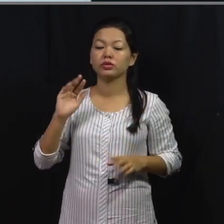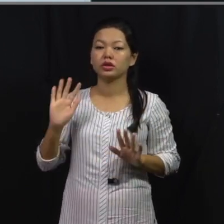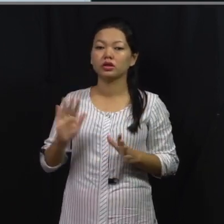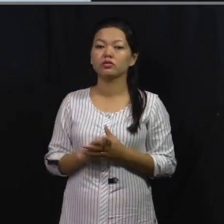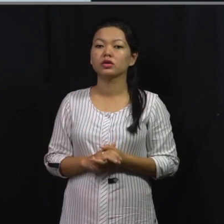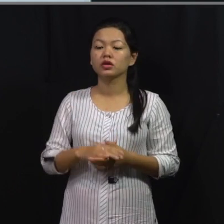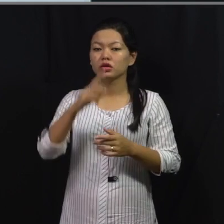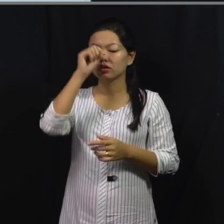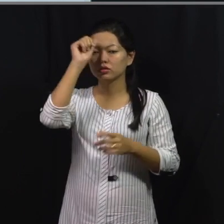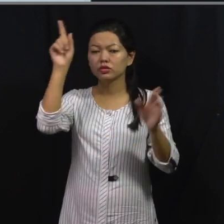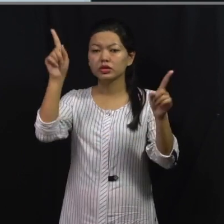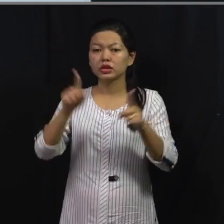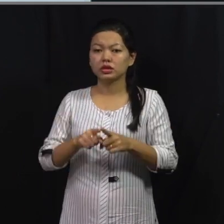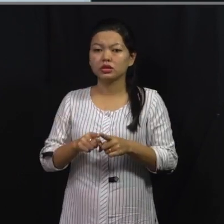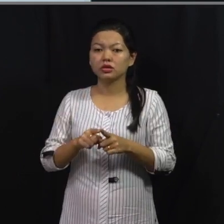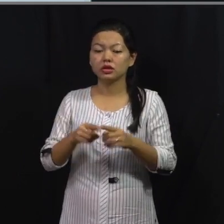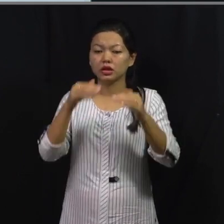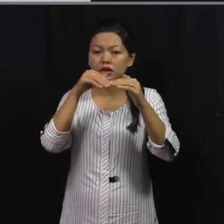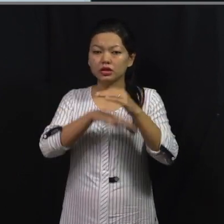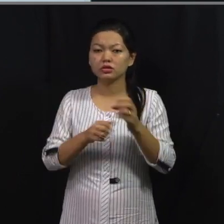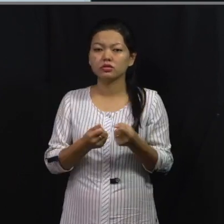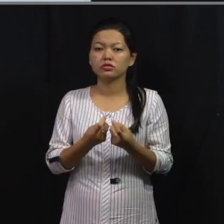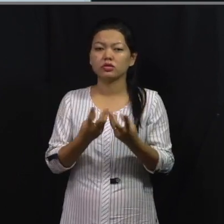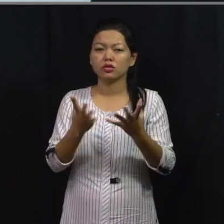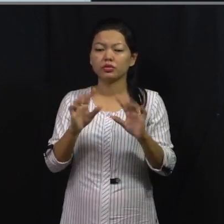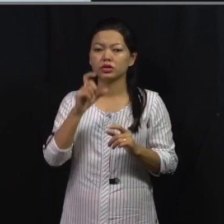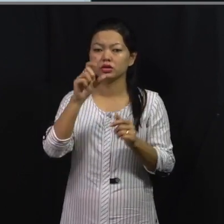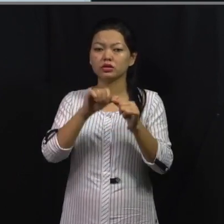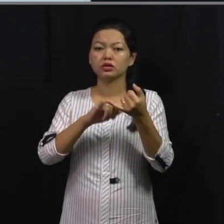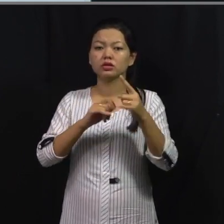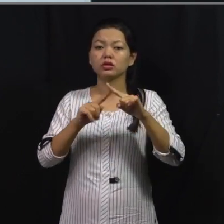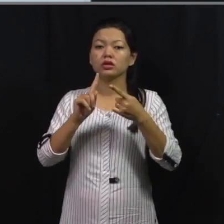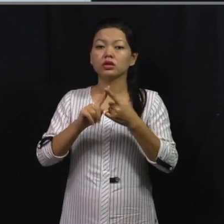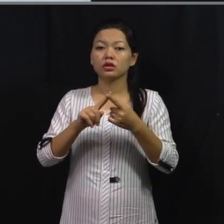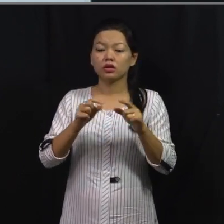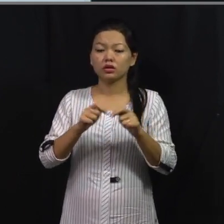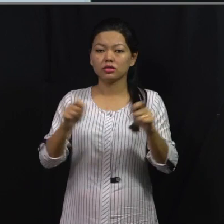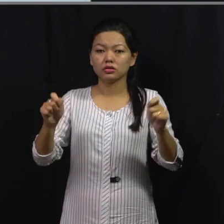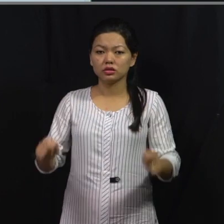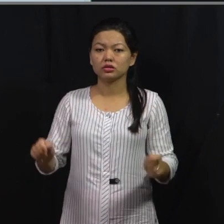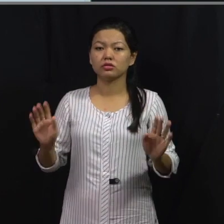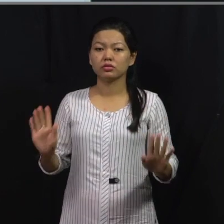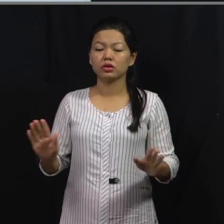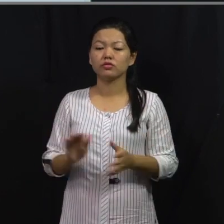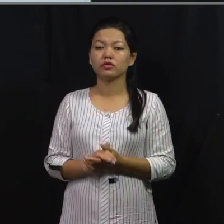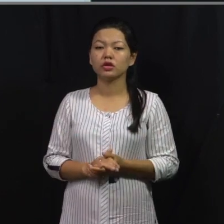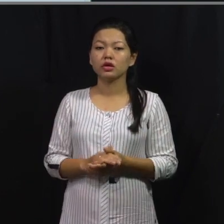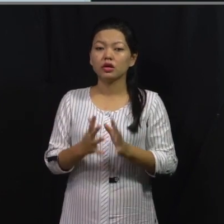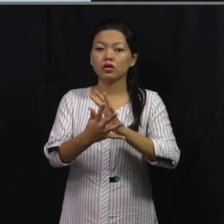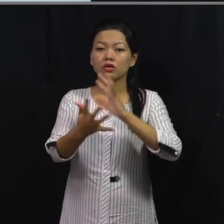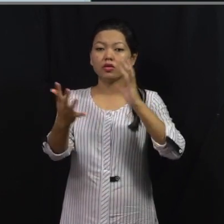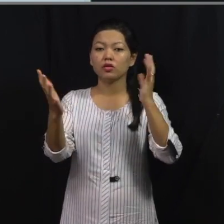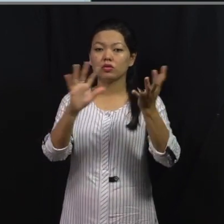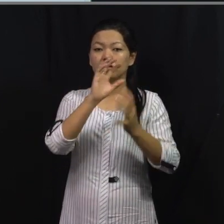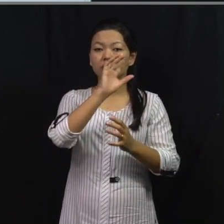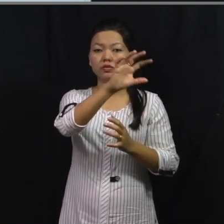our country. Why? Because this caste system may not be found in almost all the parts of the world, and that is the reason